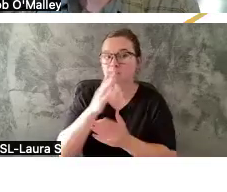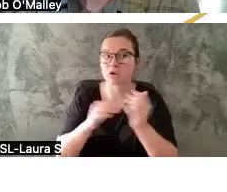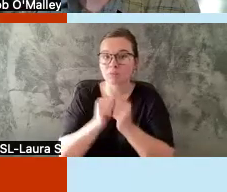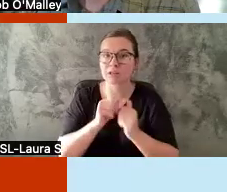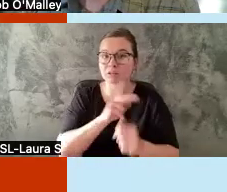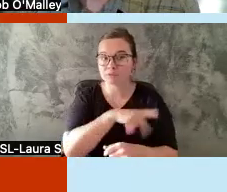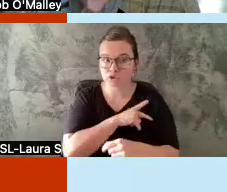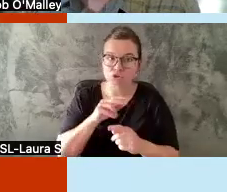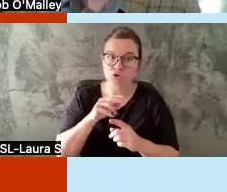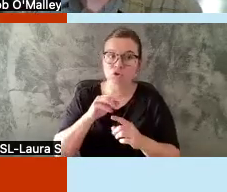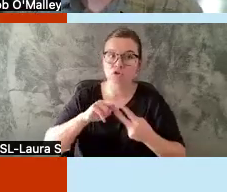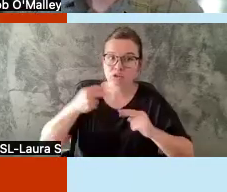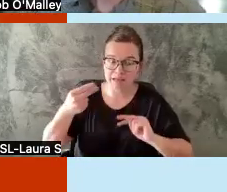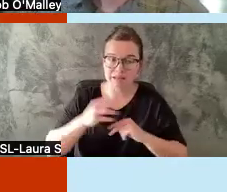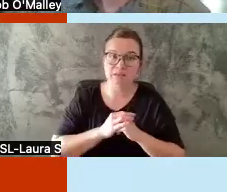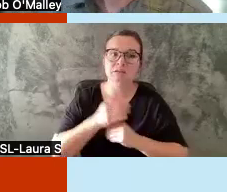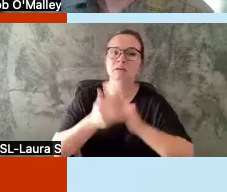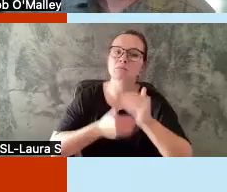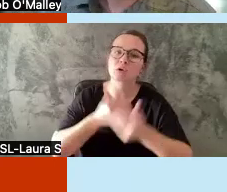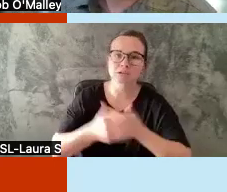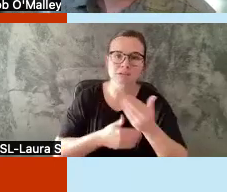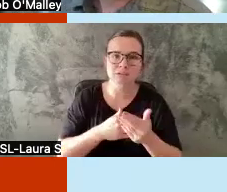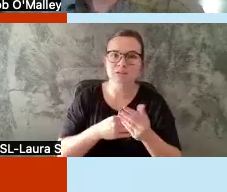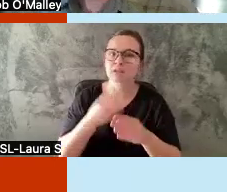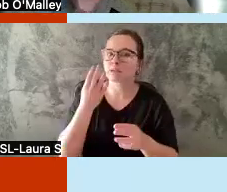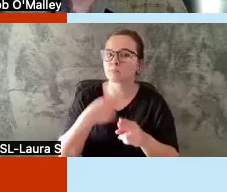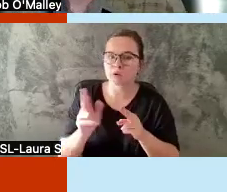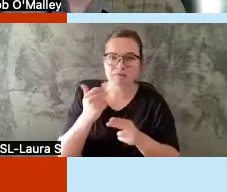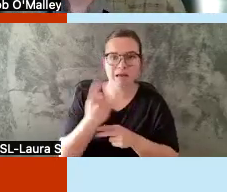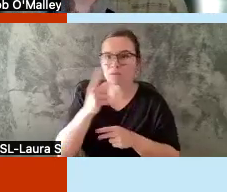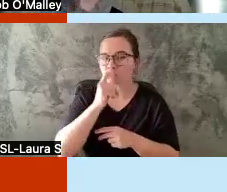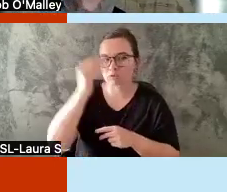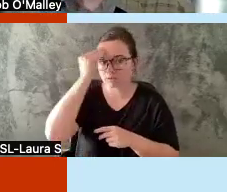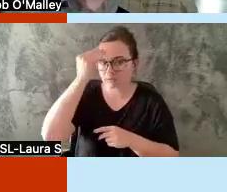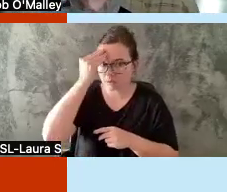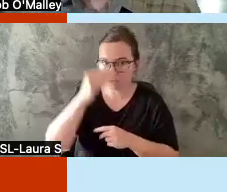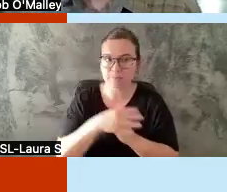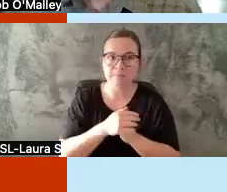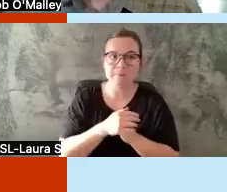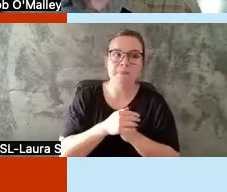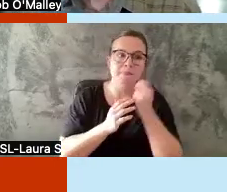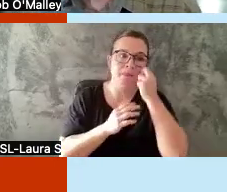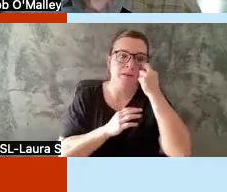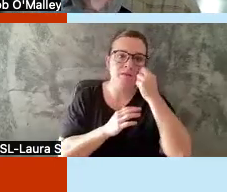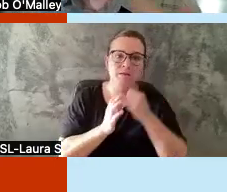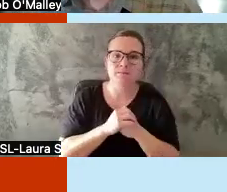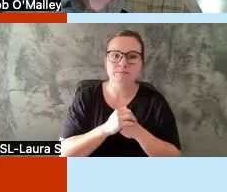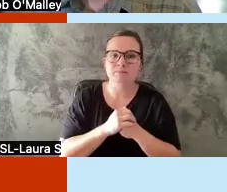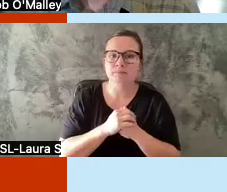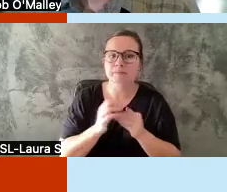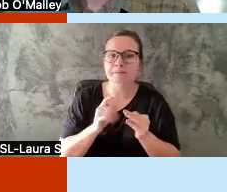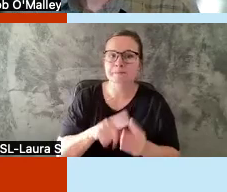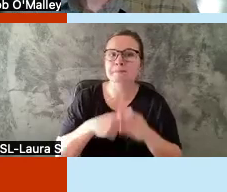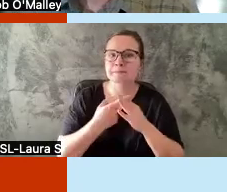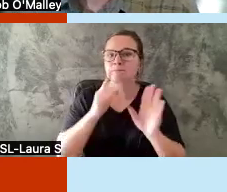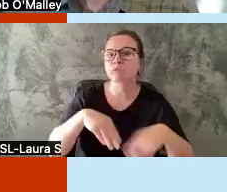genetics. So the process, just very in brief, for anyone who is not familiar with it, um, uh, it begins with providing